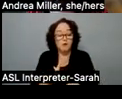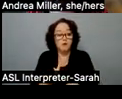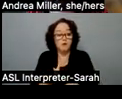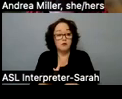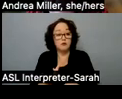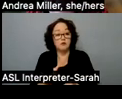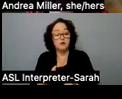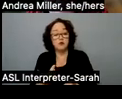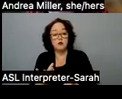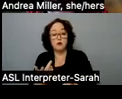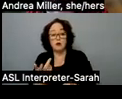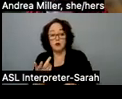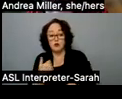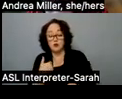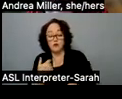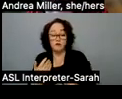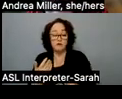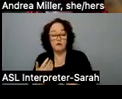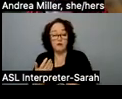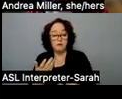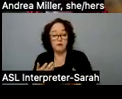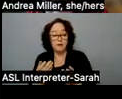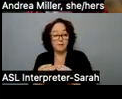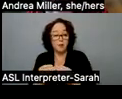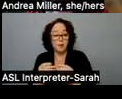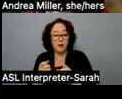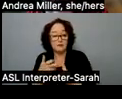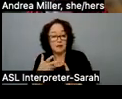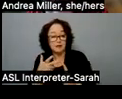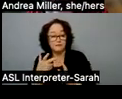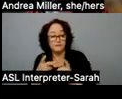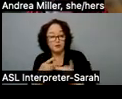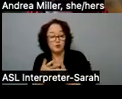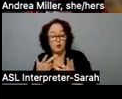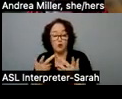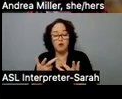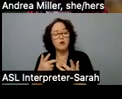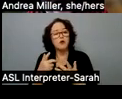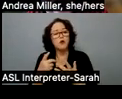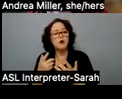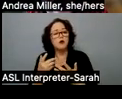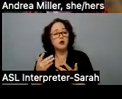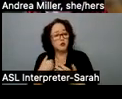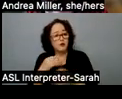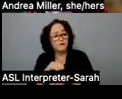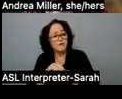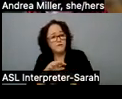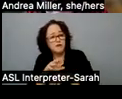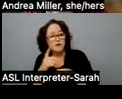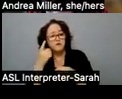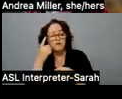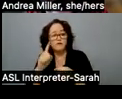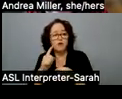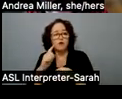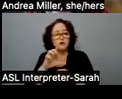expansive version or question that's being asked is, what advice do you have for establishing relationships with developers? So